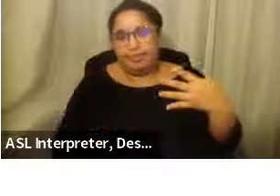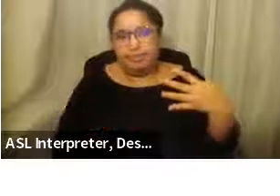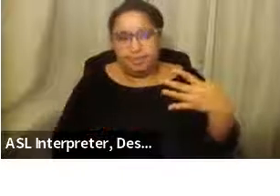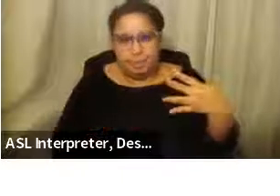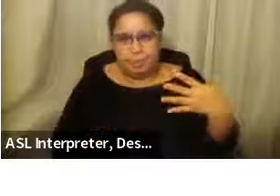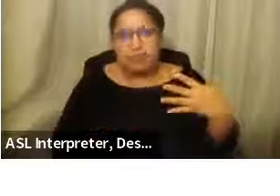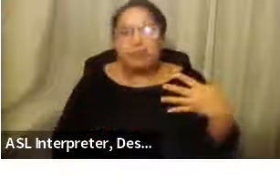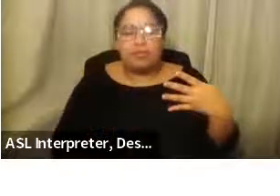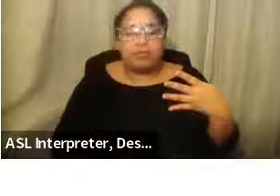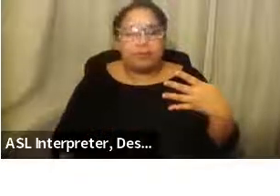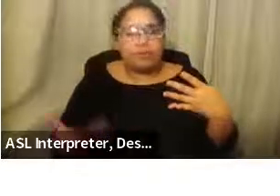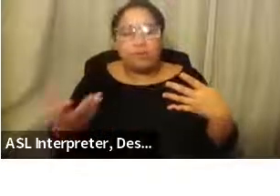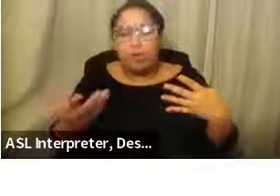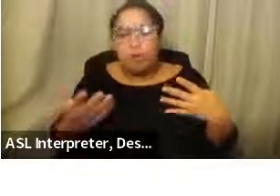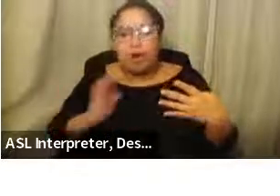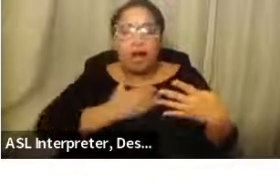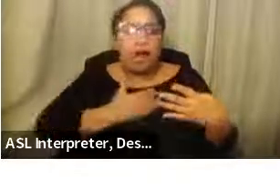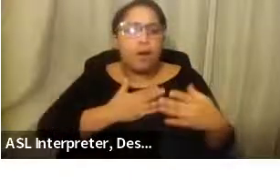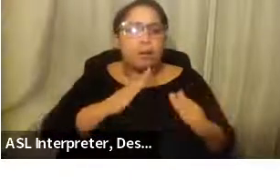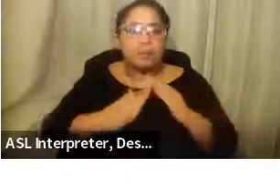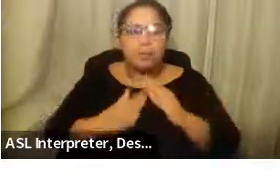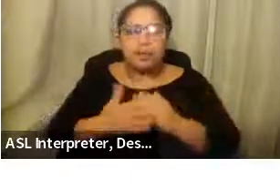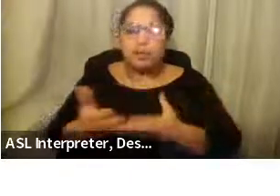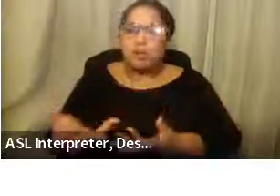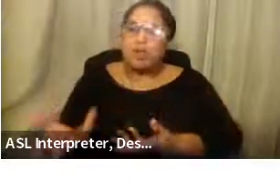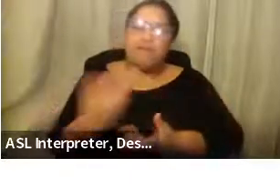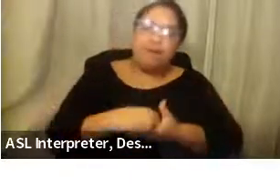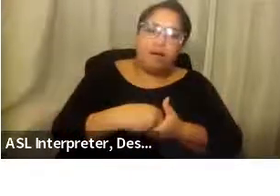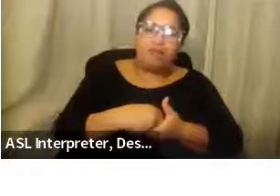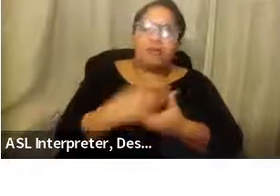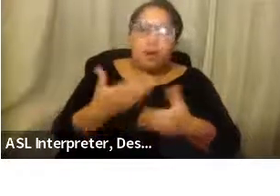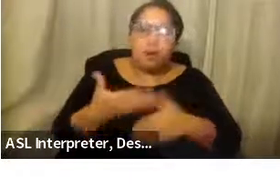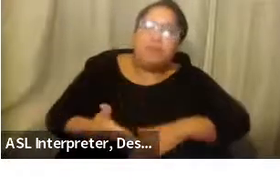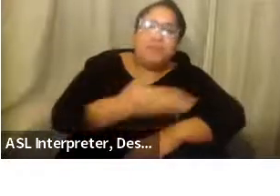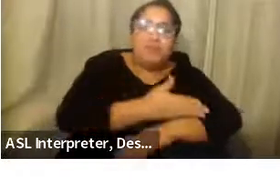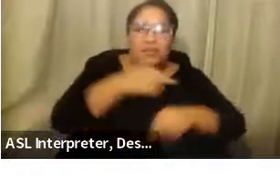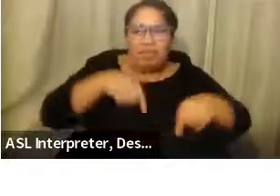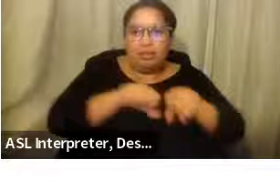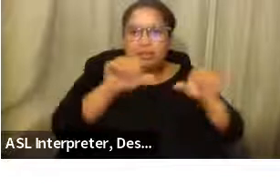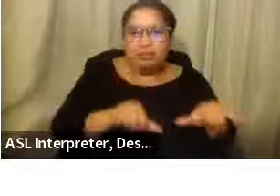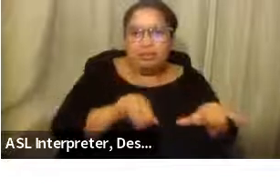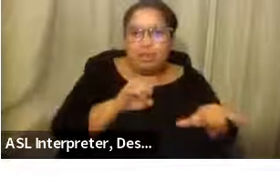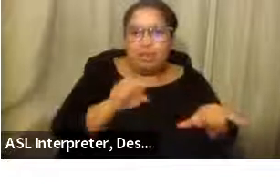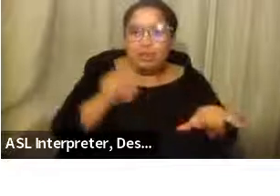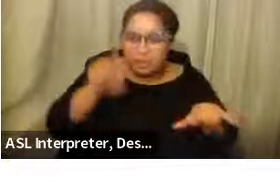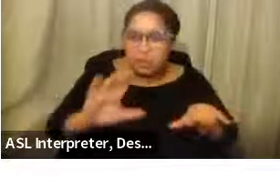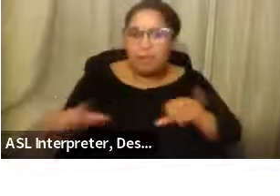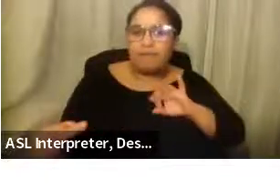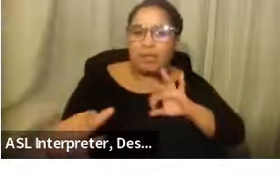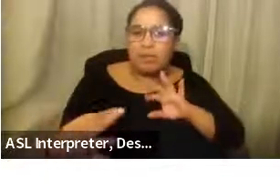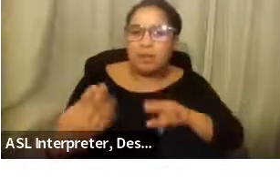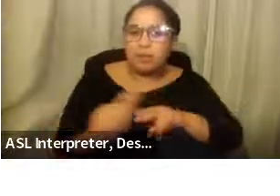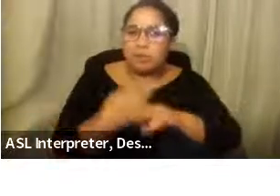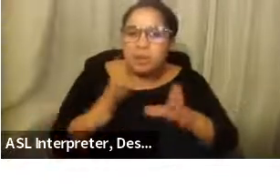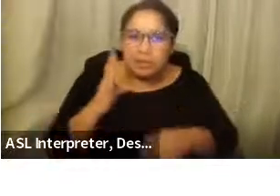our community to help us make our EMS system better. So we need community feedback to accomplish that. User